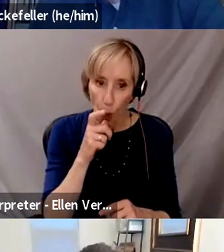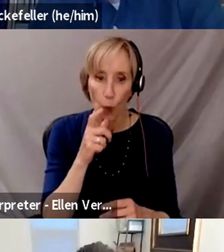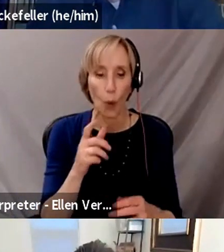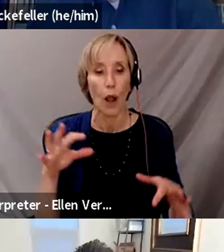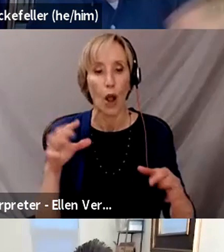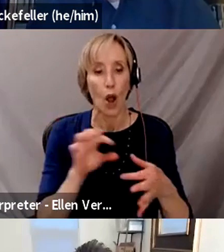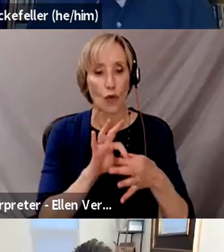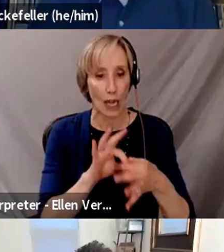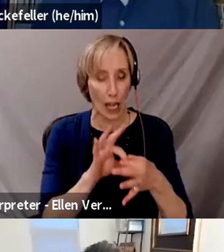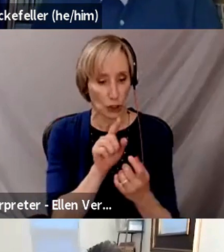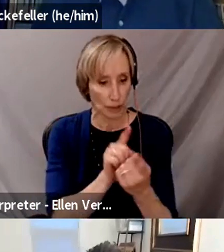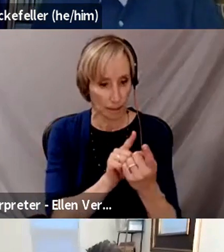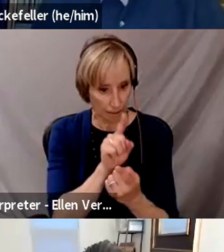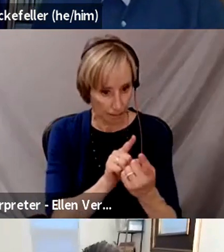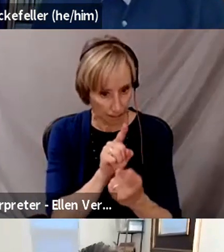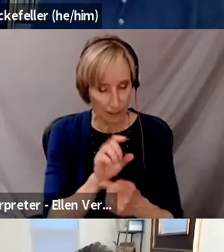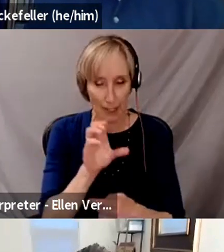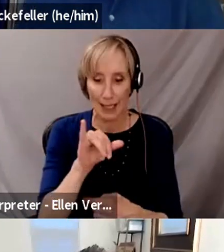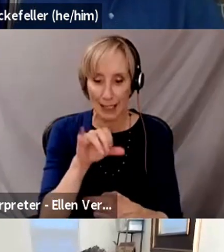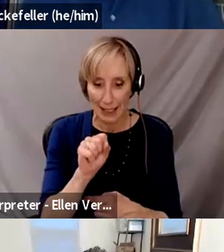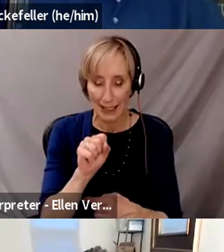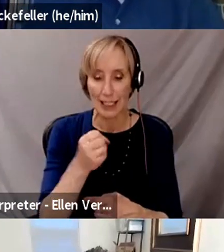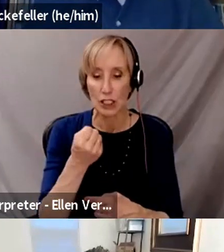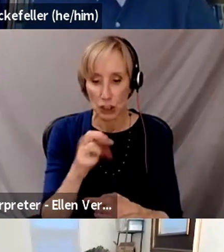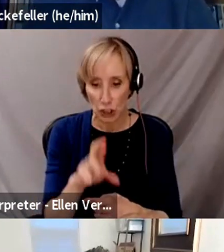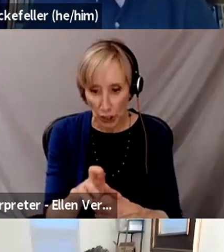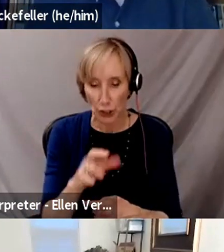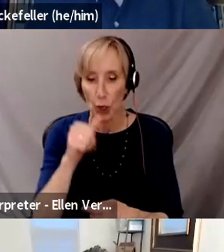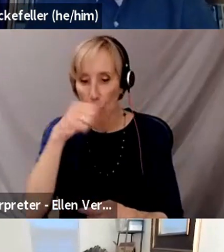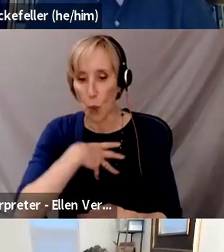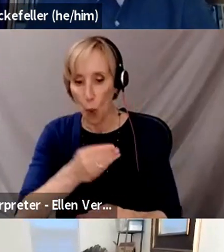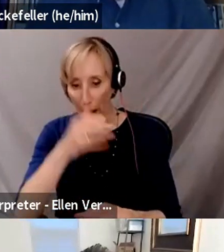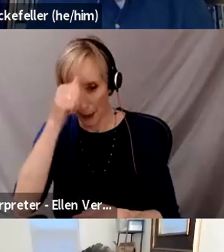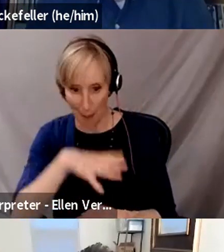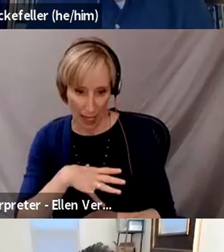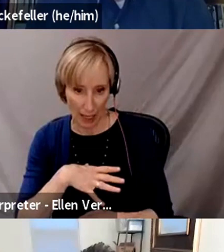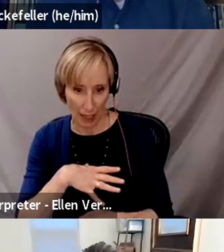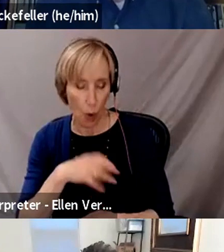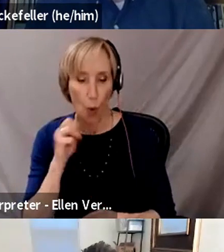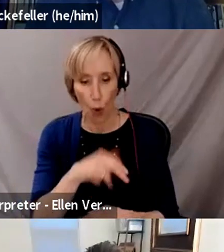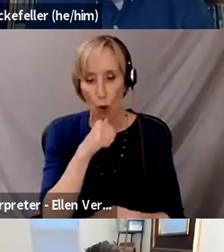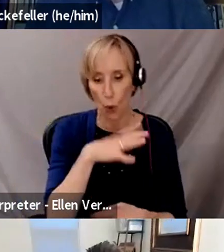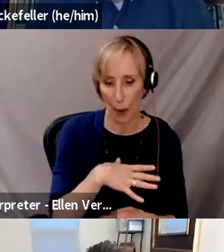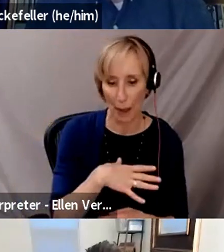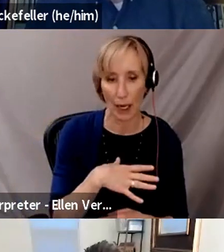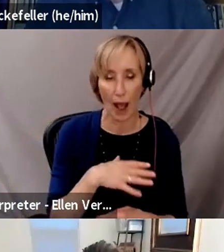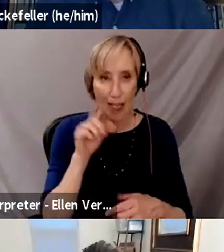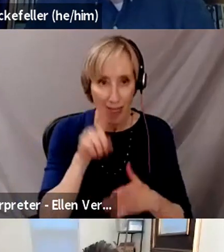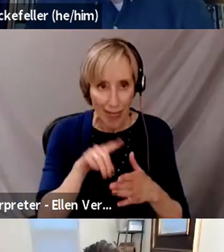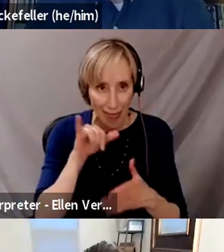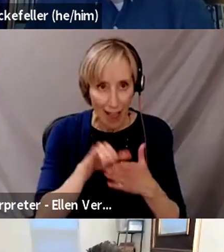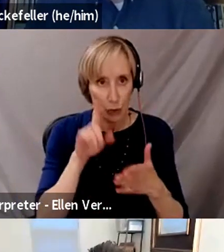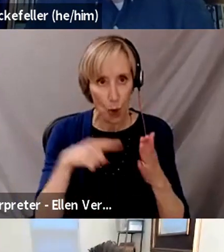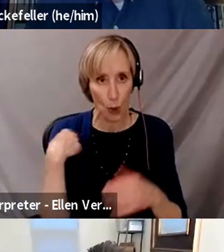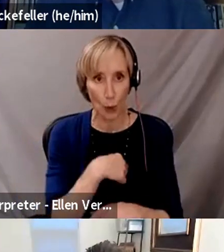or monogamous, cisgendered white women. And so I think if that's always, again, the only image we ever see when we're